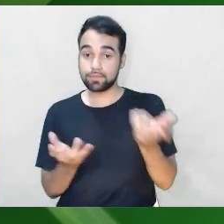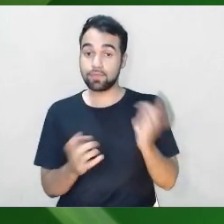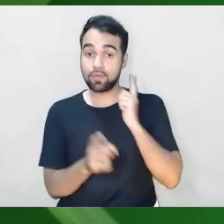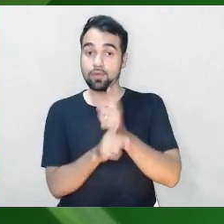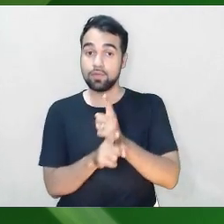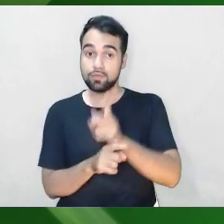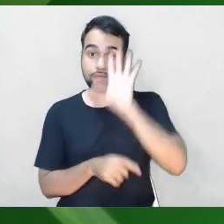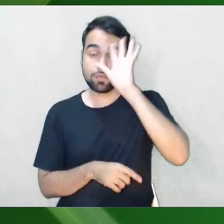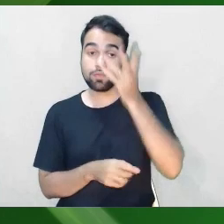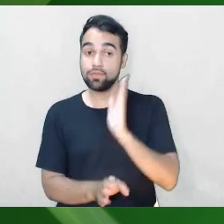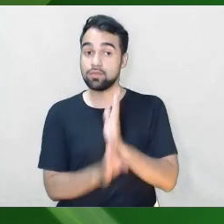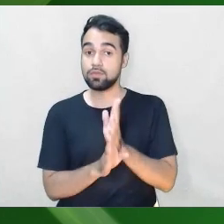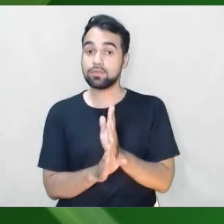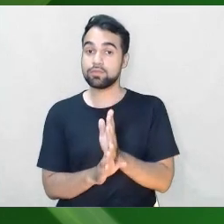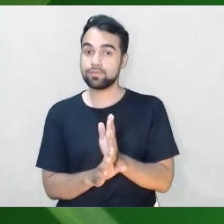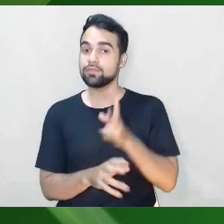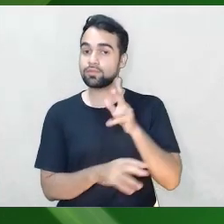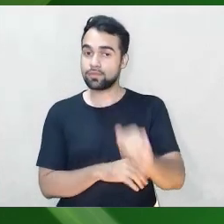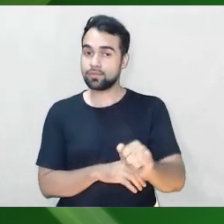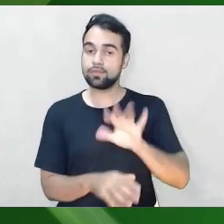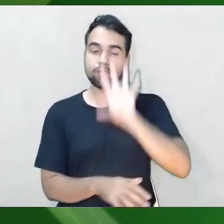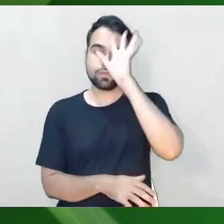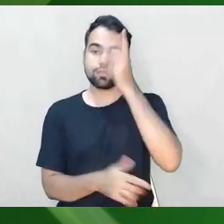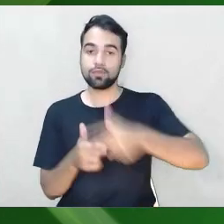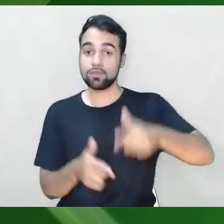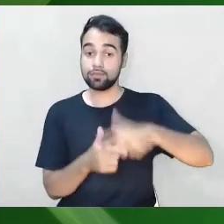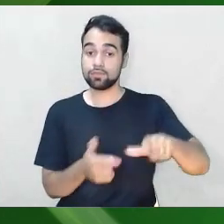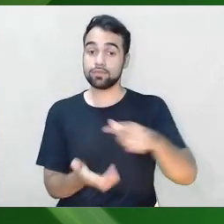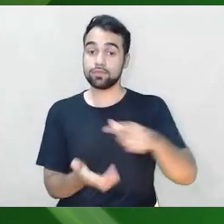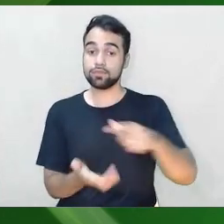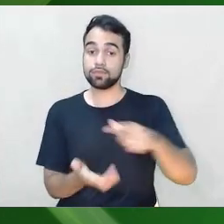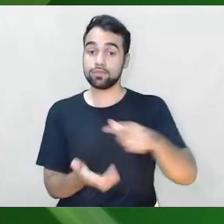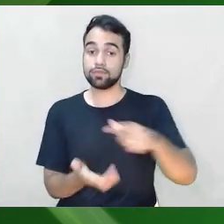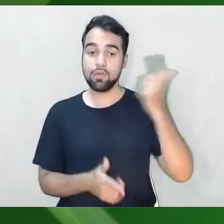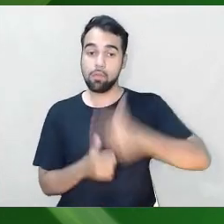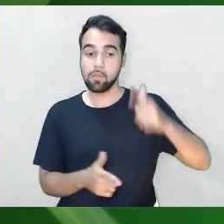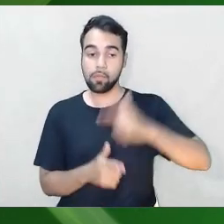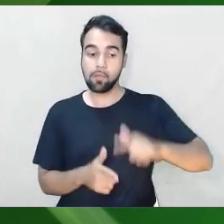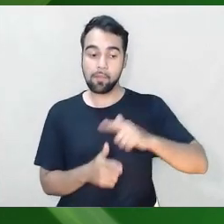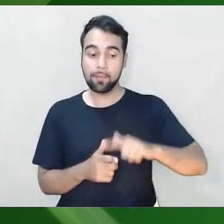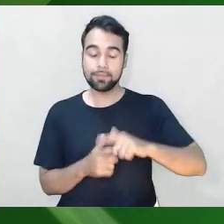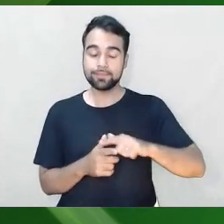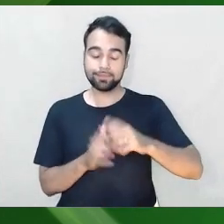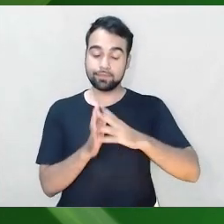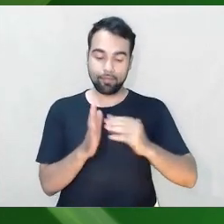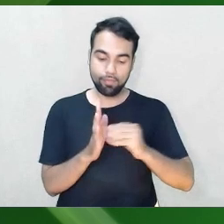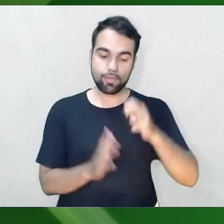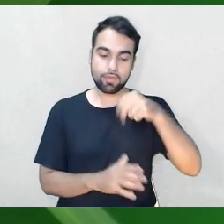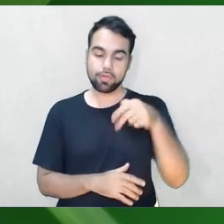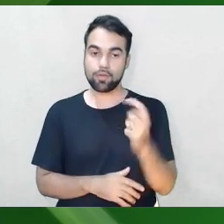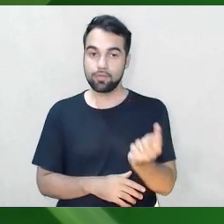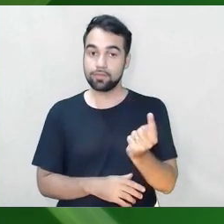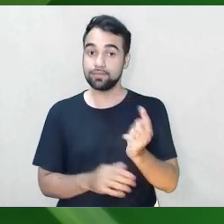solution. Identifies the problem and solves the problem. So it's an N1